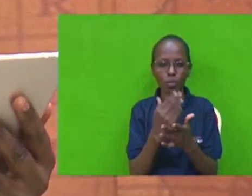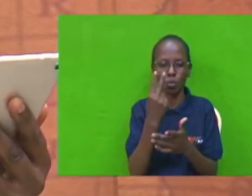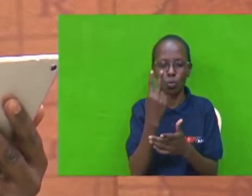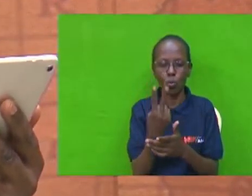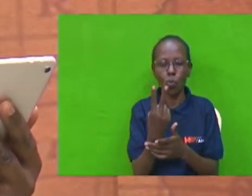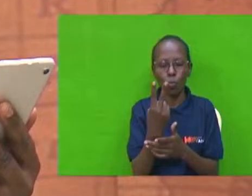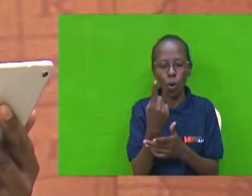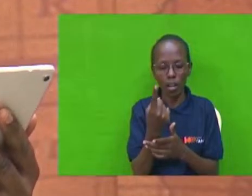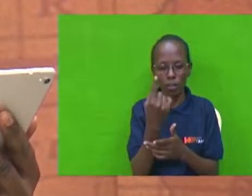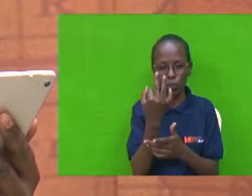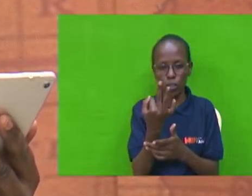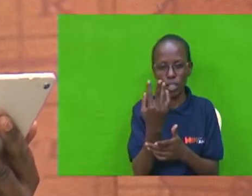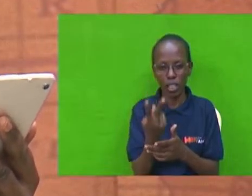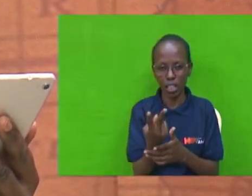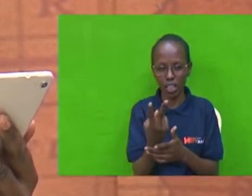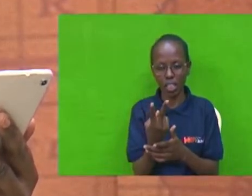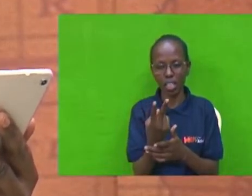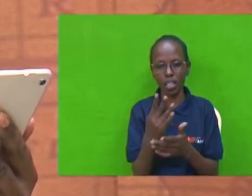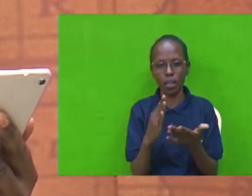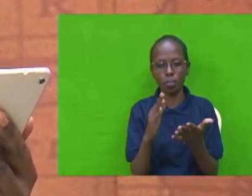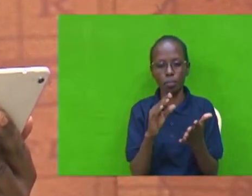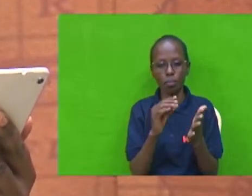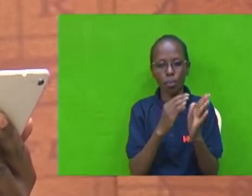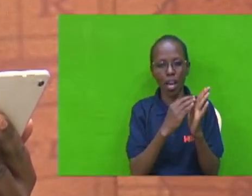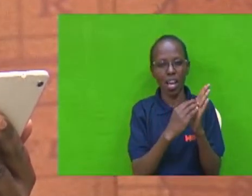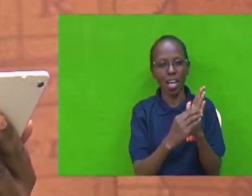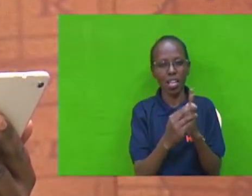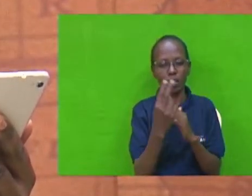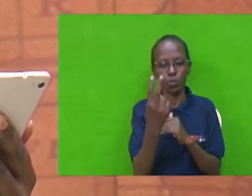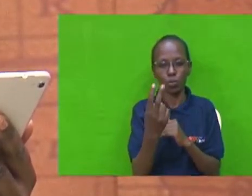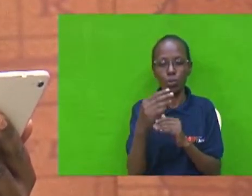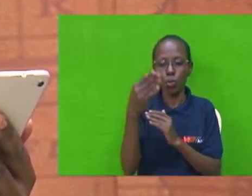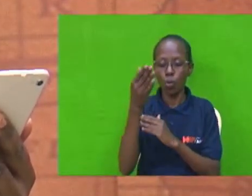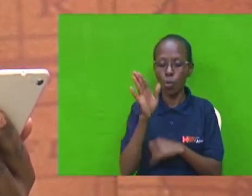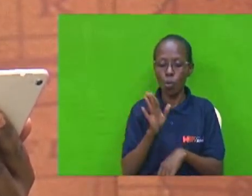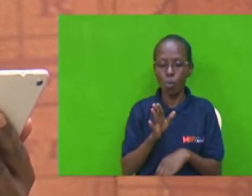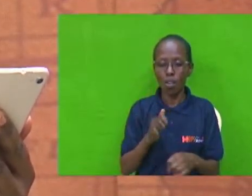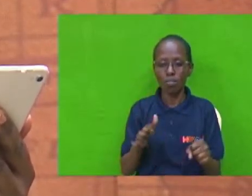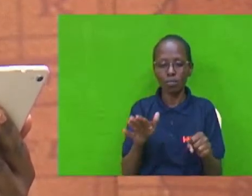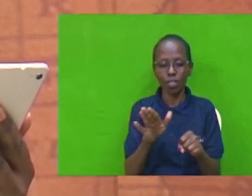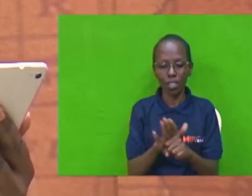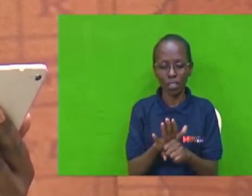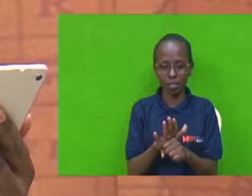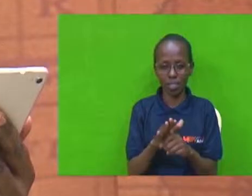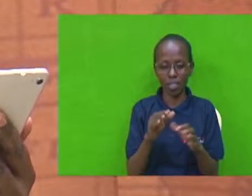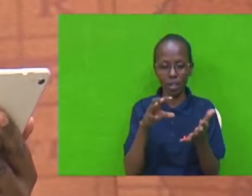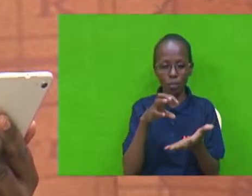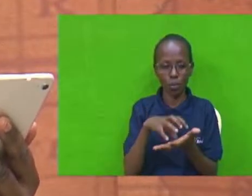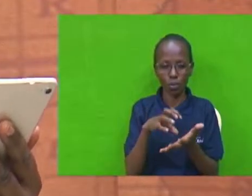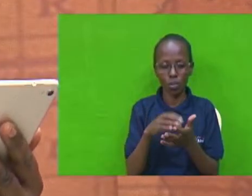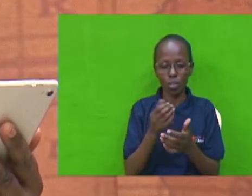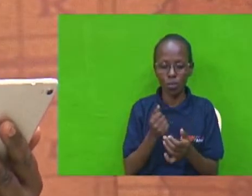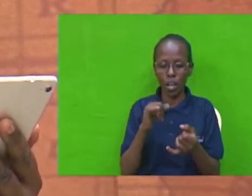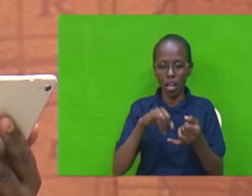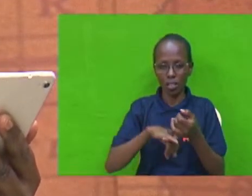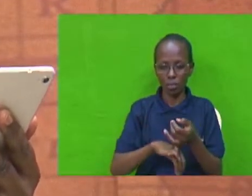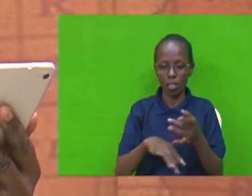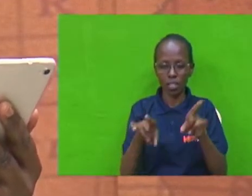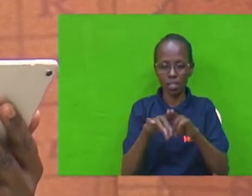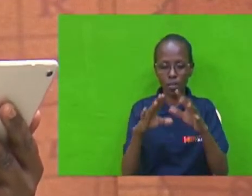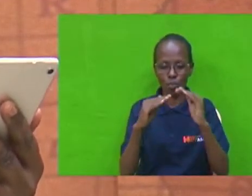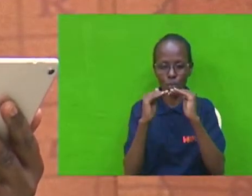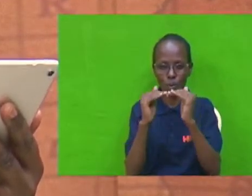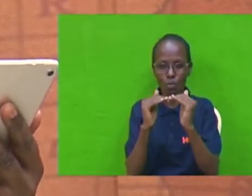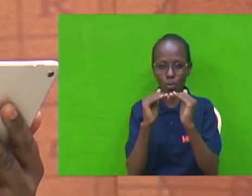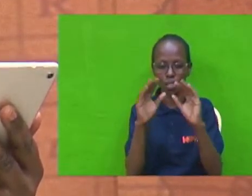2 inasema, woman should fill the position which God originally designed for her, as her husband's equal.